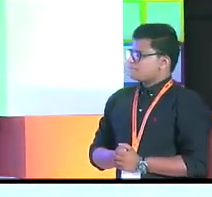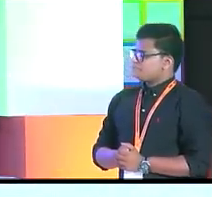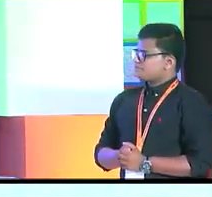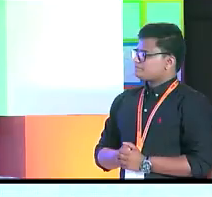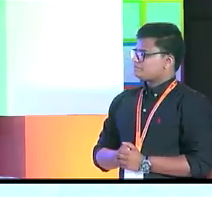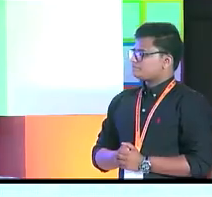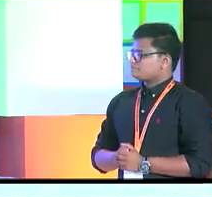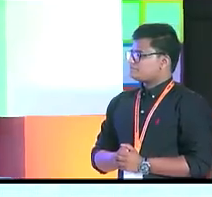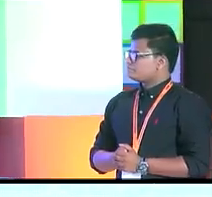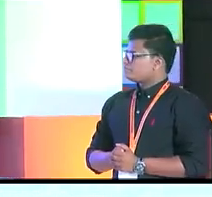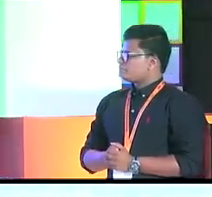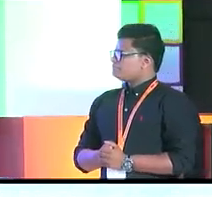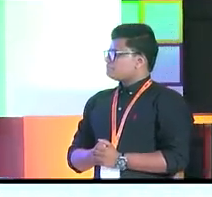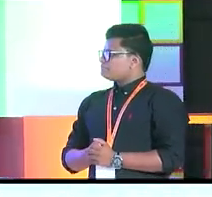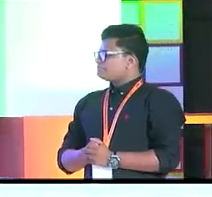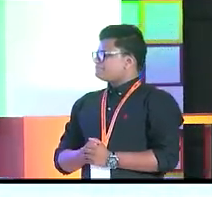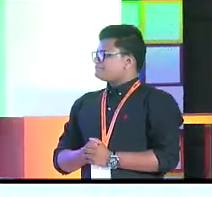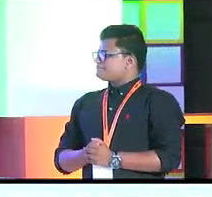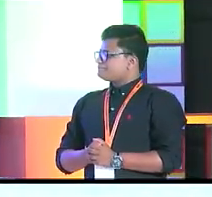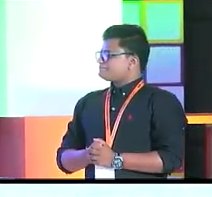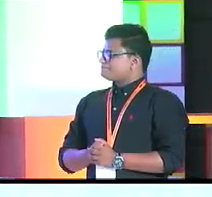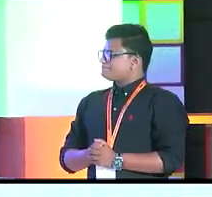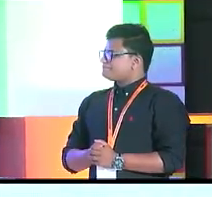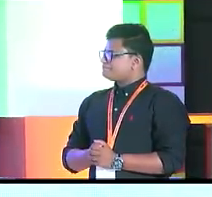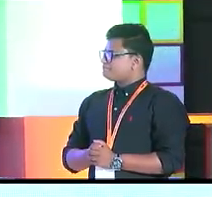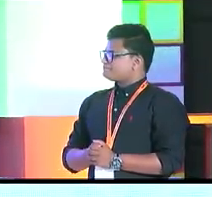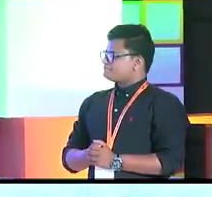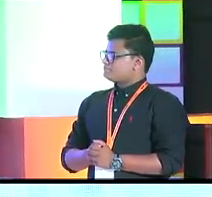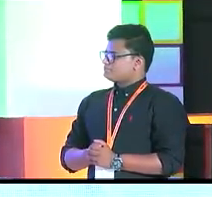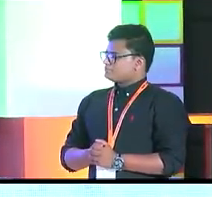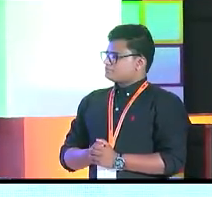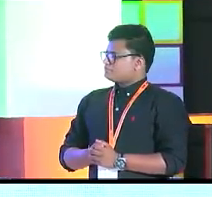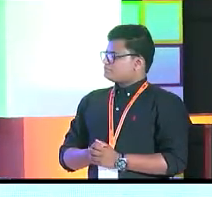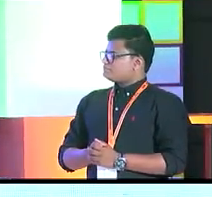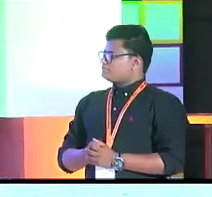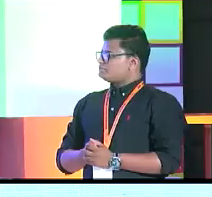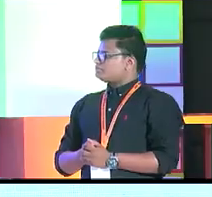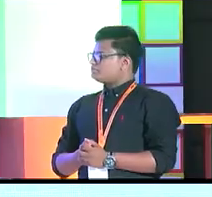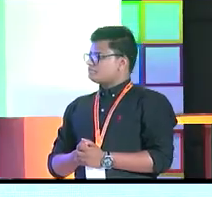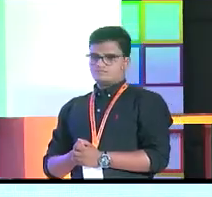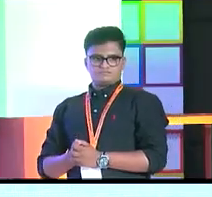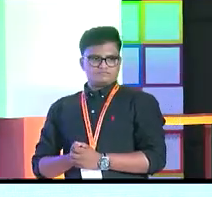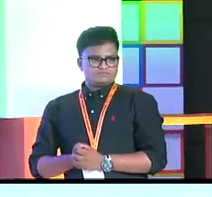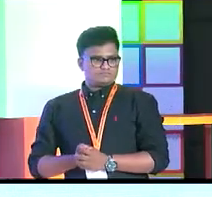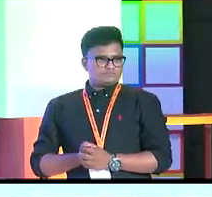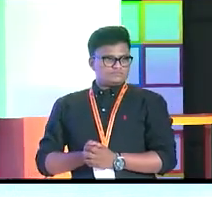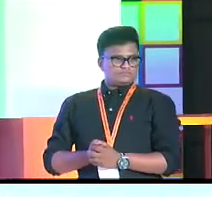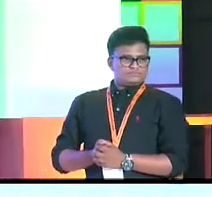And his parents are also here. Can I see them here? His parents are also here. Yeah. If you can stand up for a minute.